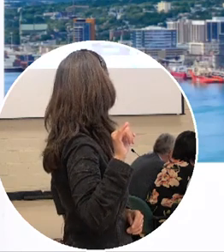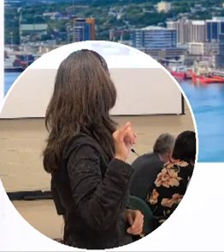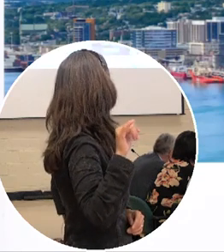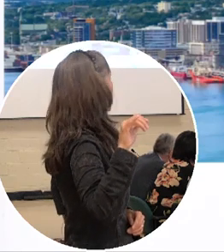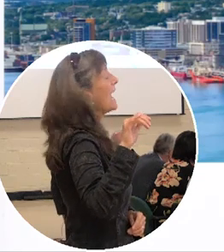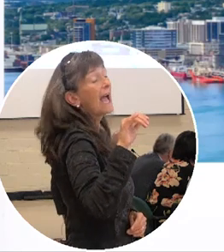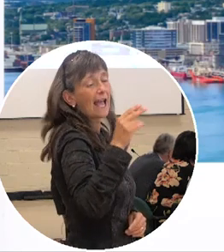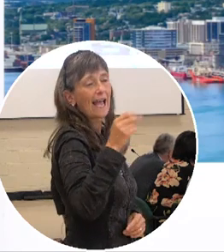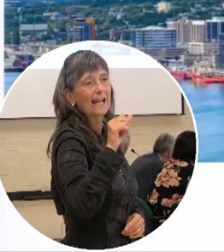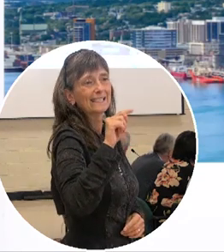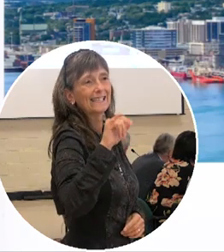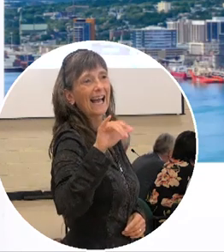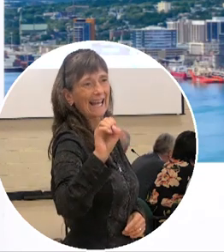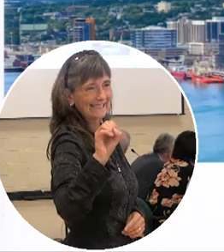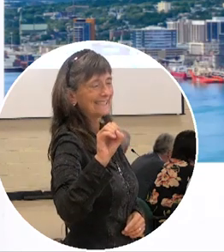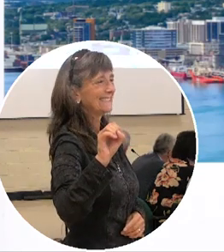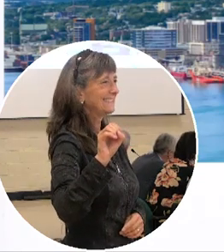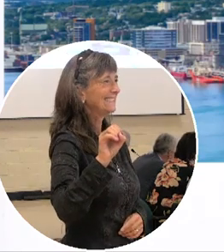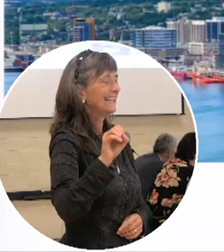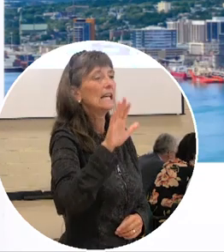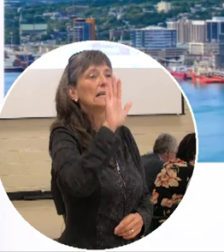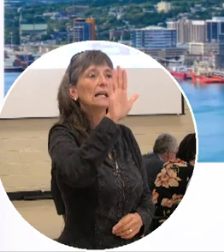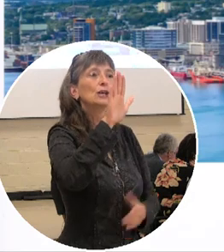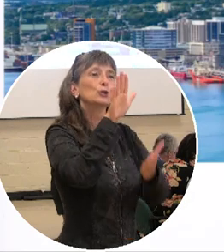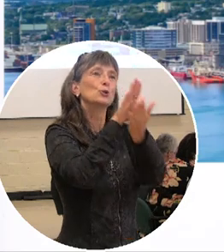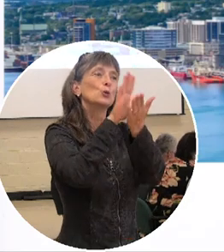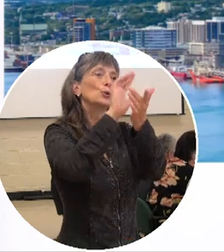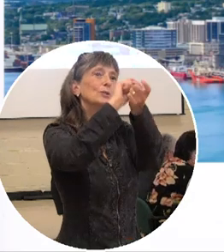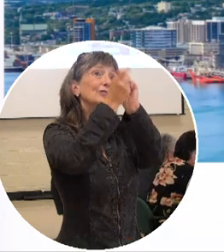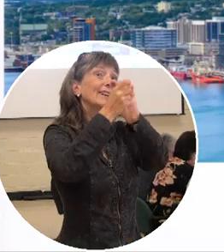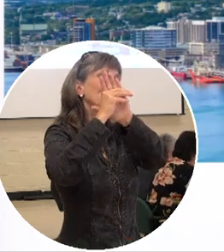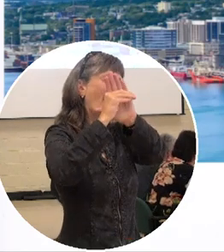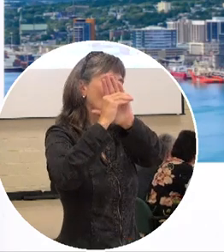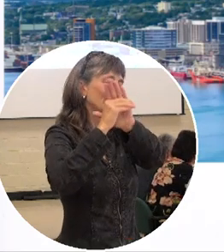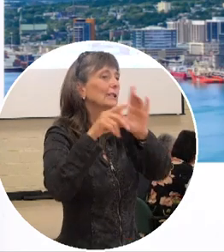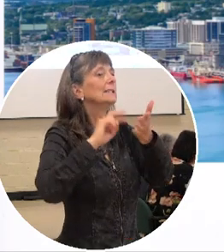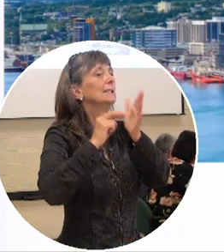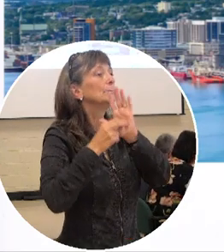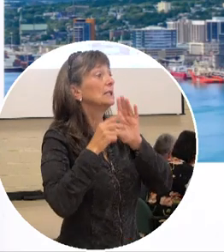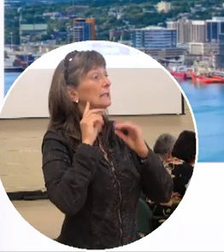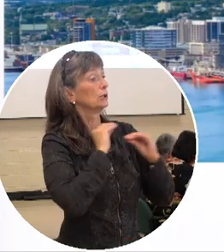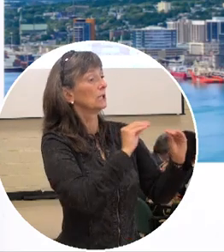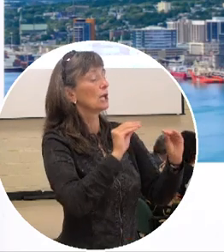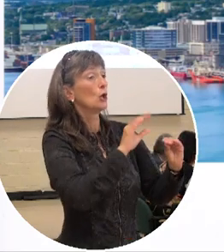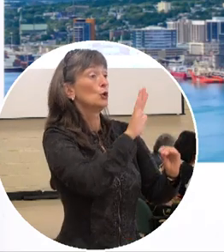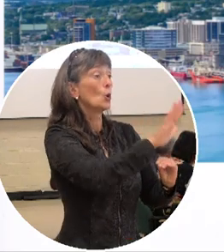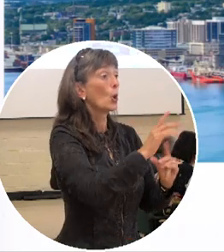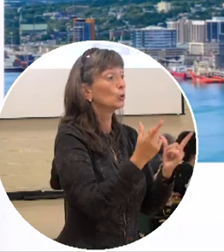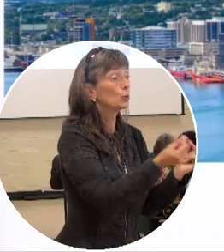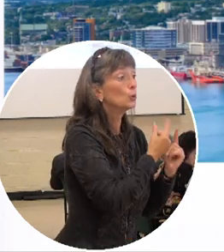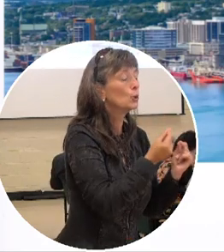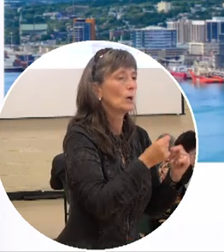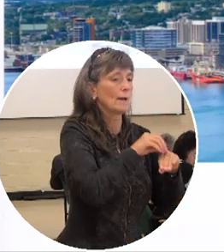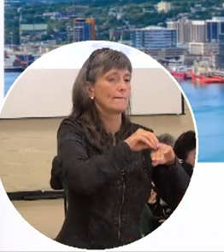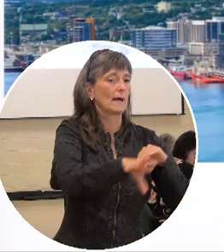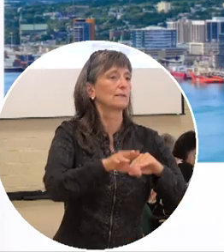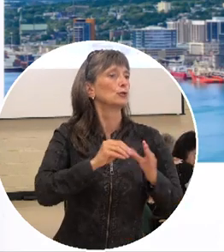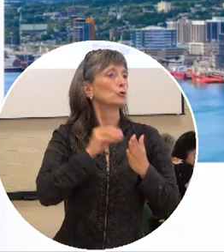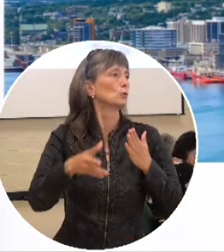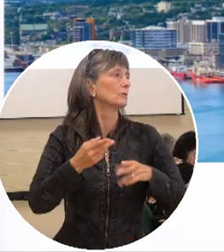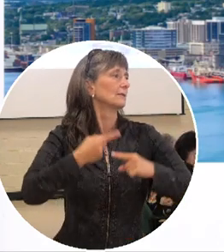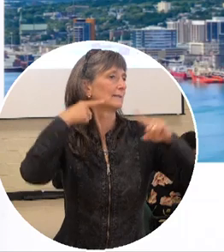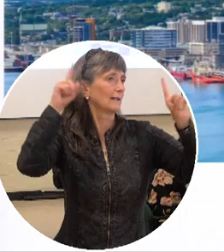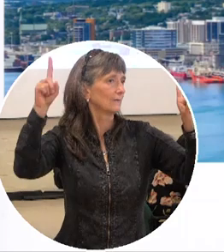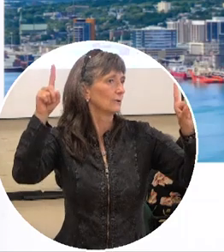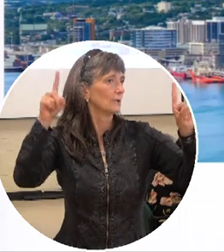professional learning and development. And it's designed to provide educators with tools to evaluate their impact on student achievement and make evidence-based